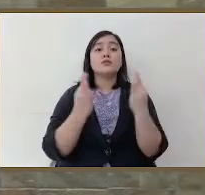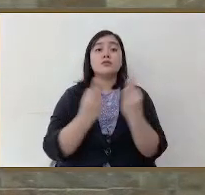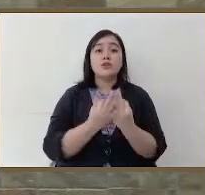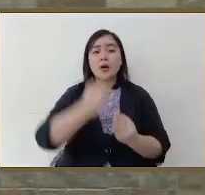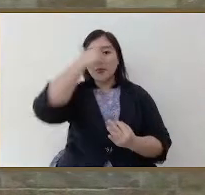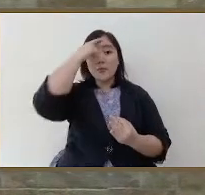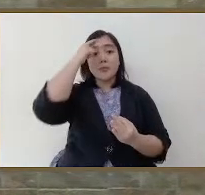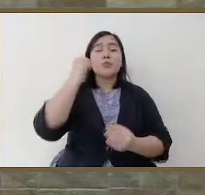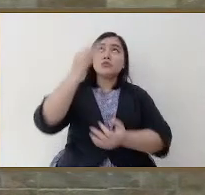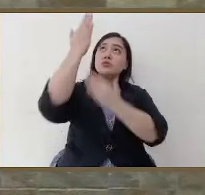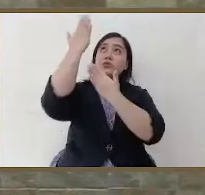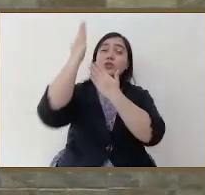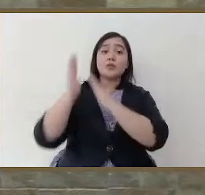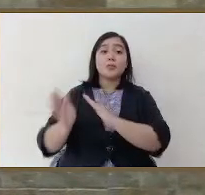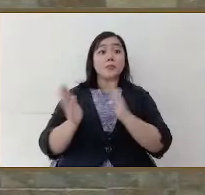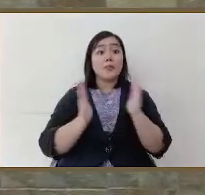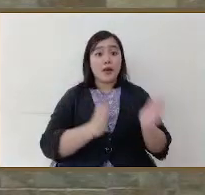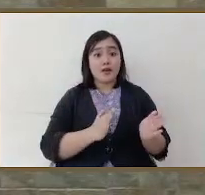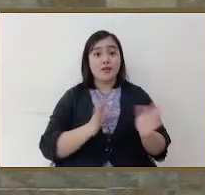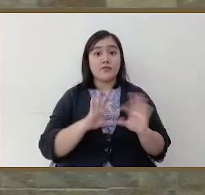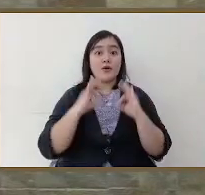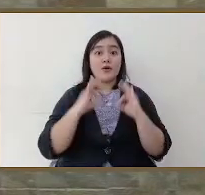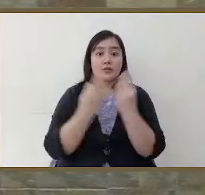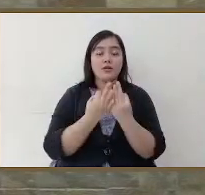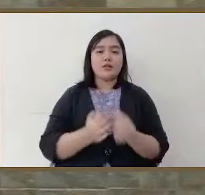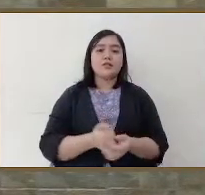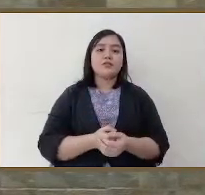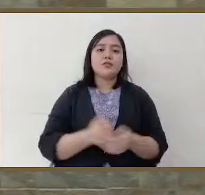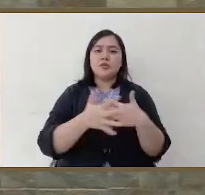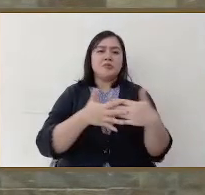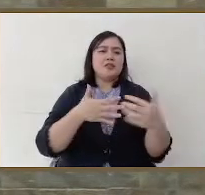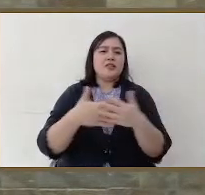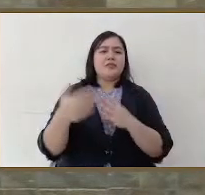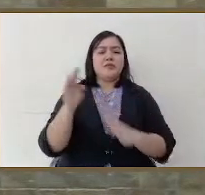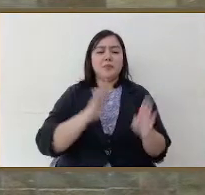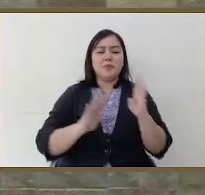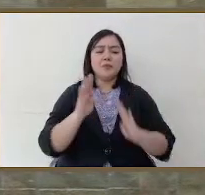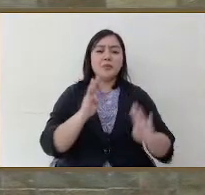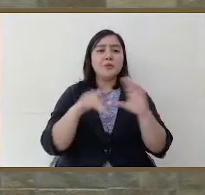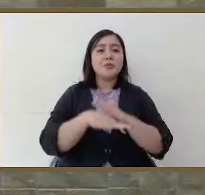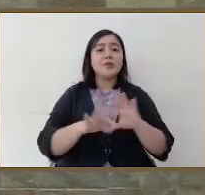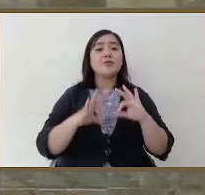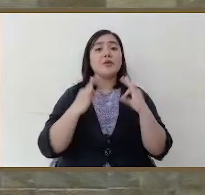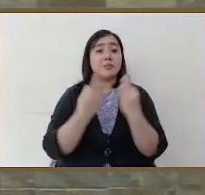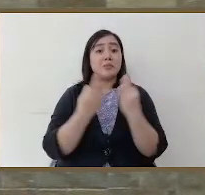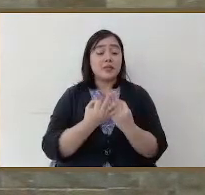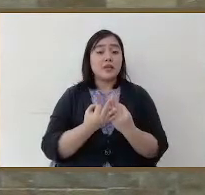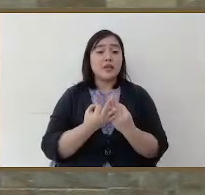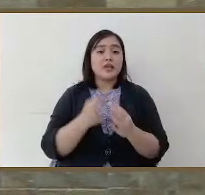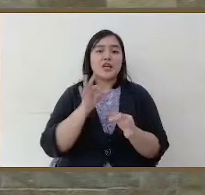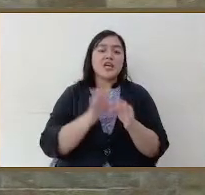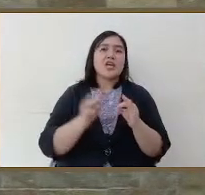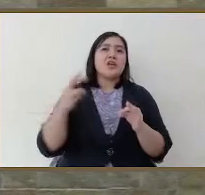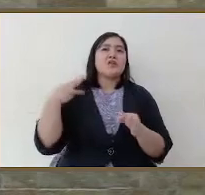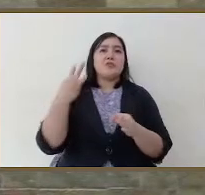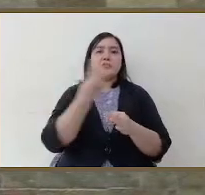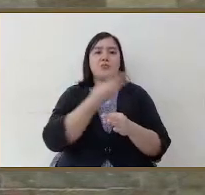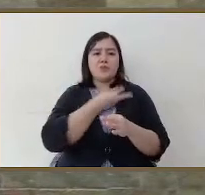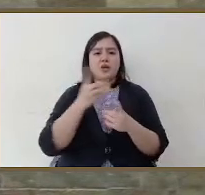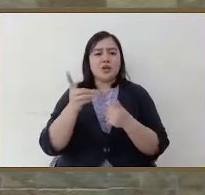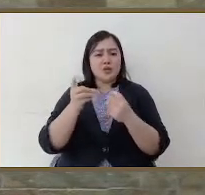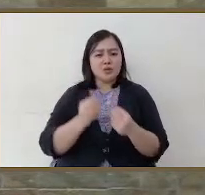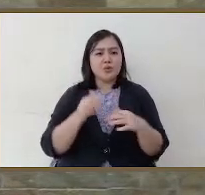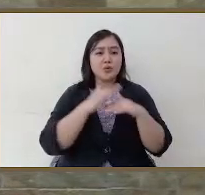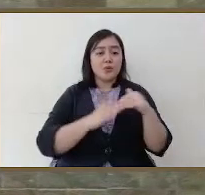niyang kapatid. So anumang hindi natin maayos sa ating pamilya, pag pinilit po natin yan na hindi natin kasama ang Diyos, wala ho tayong maayos